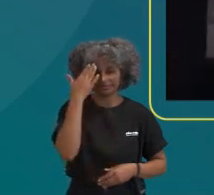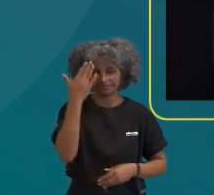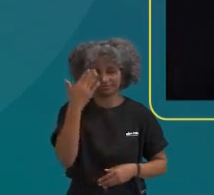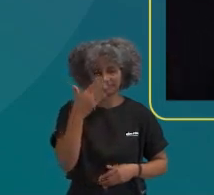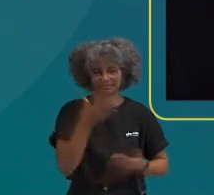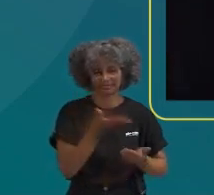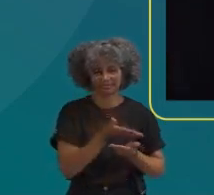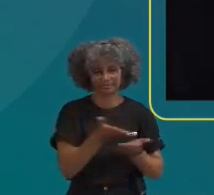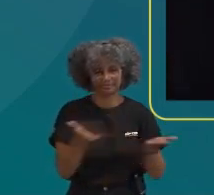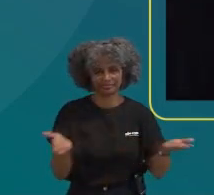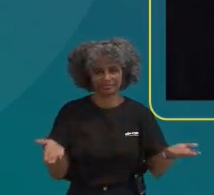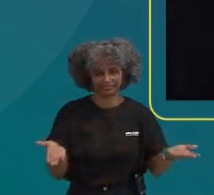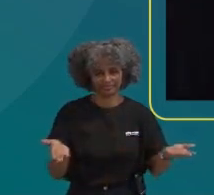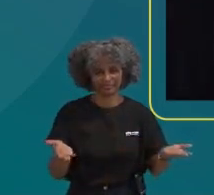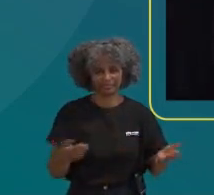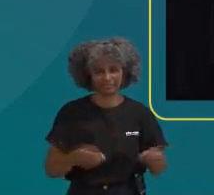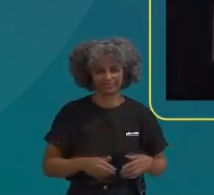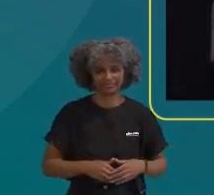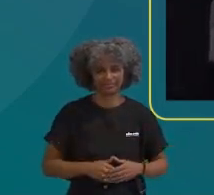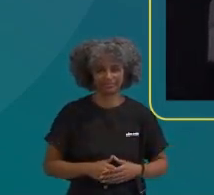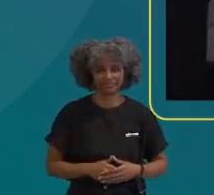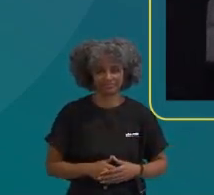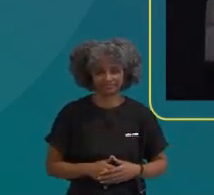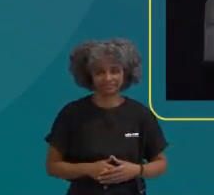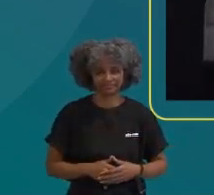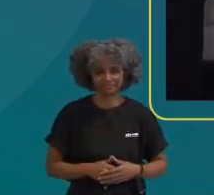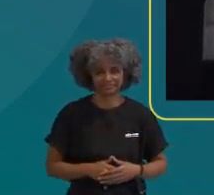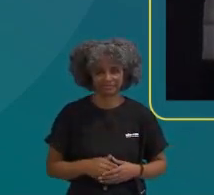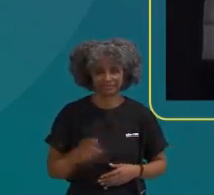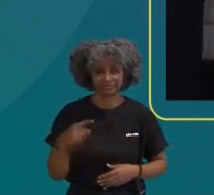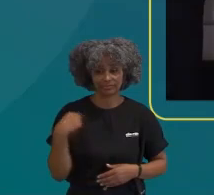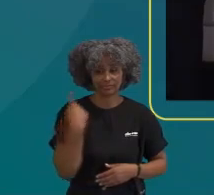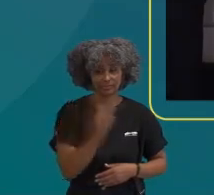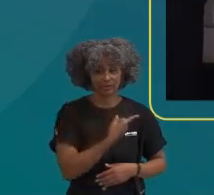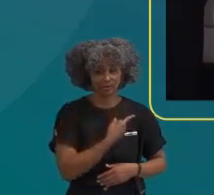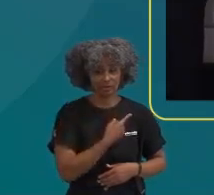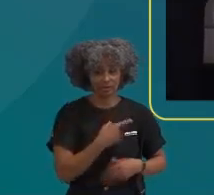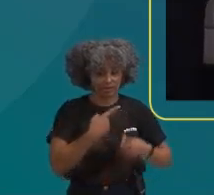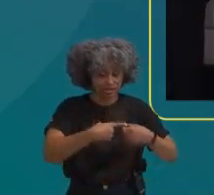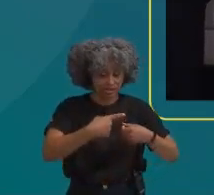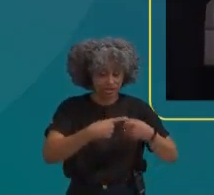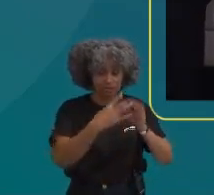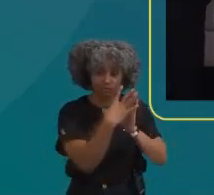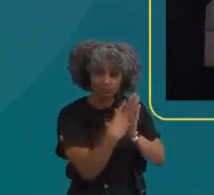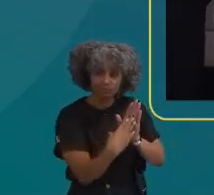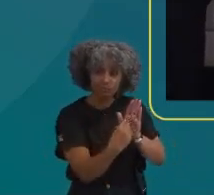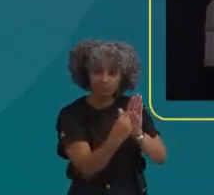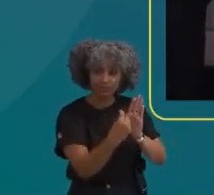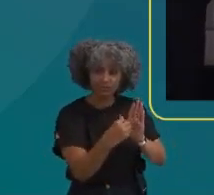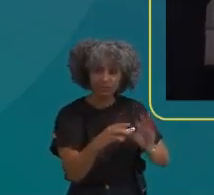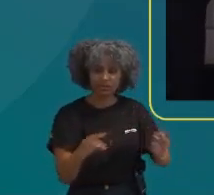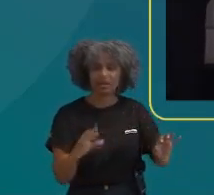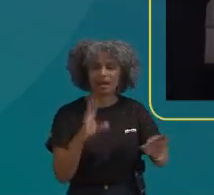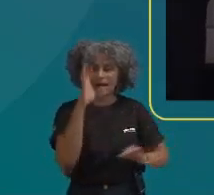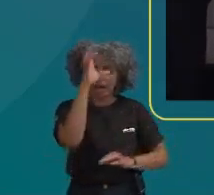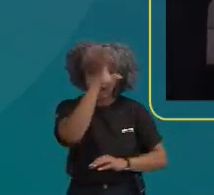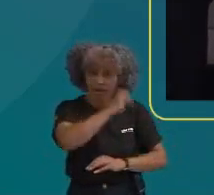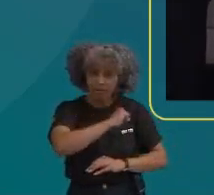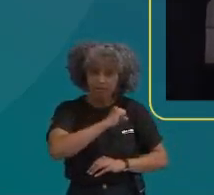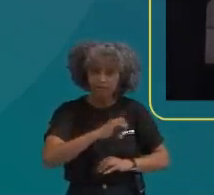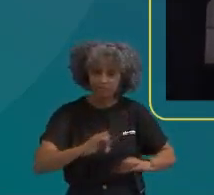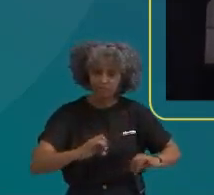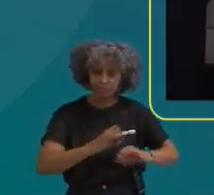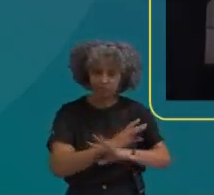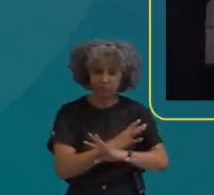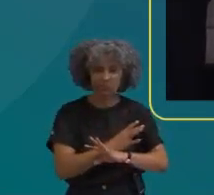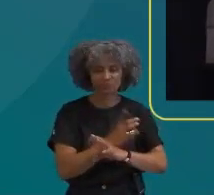more than a shining example, I would say that we are a very small city, but ready to learn. And we are almost on the southernmost